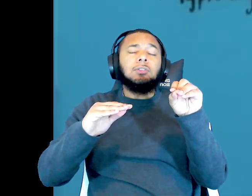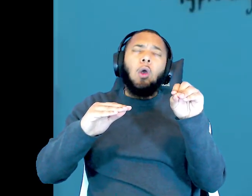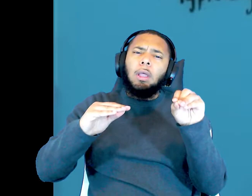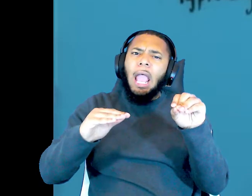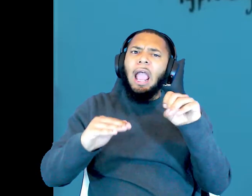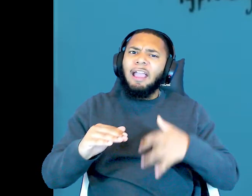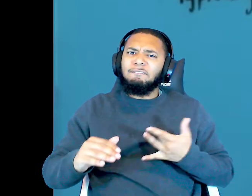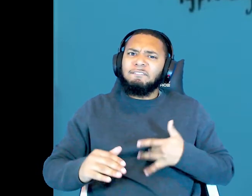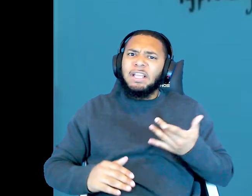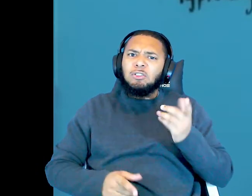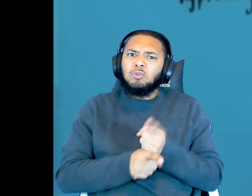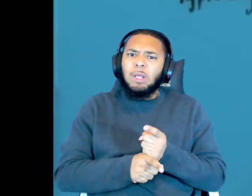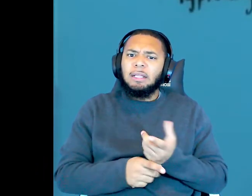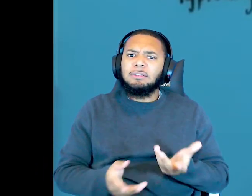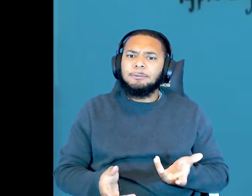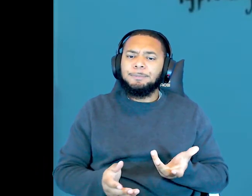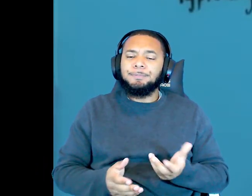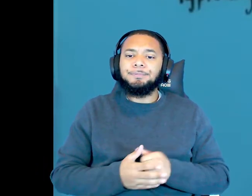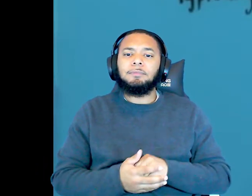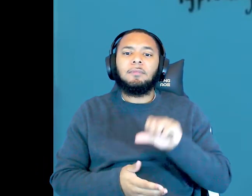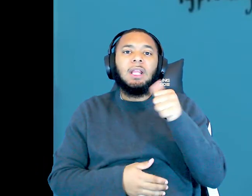think about this is that this is